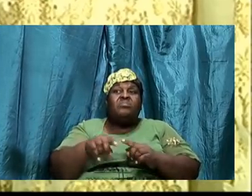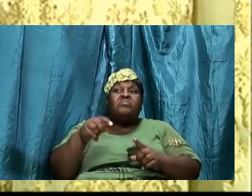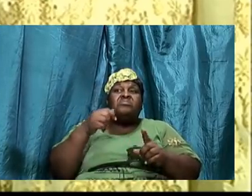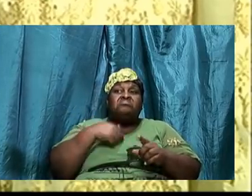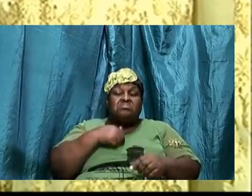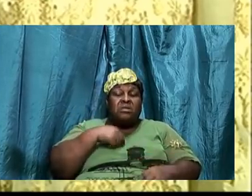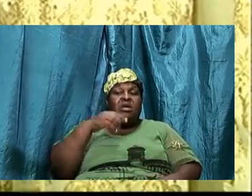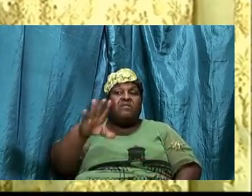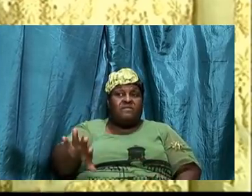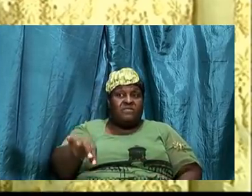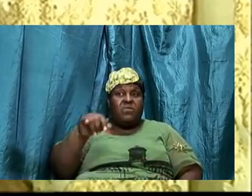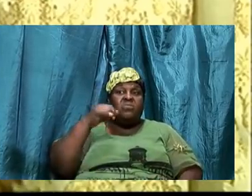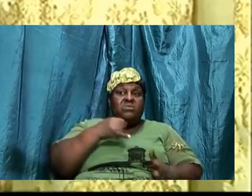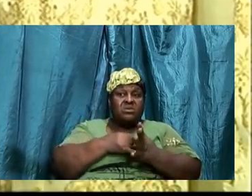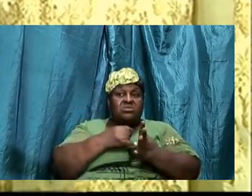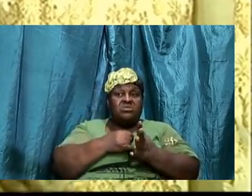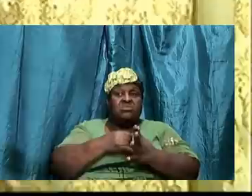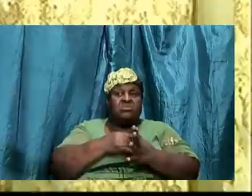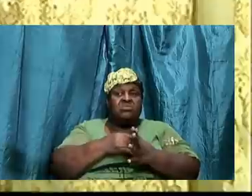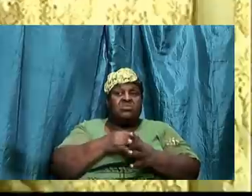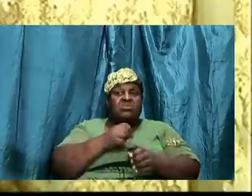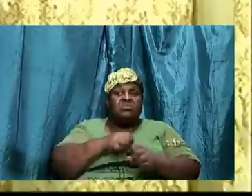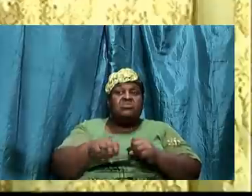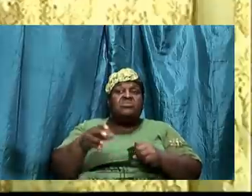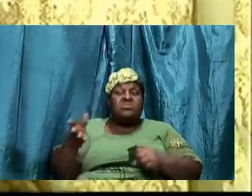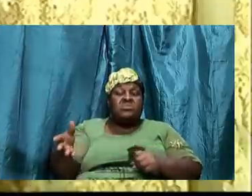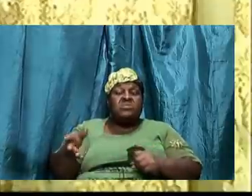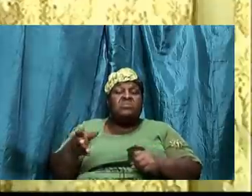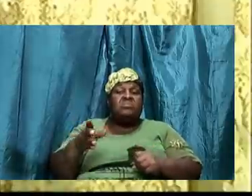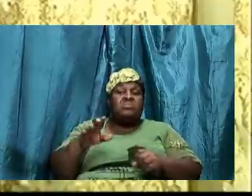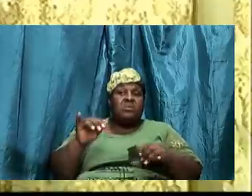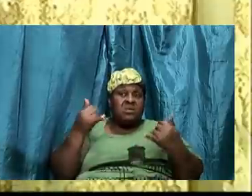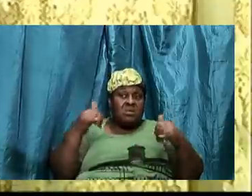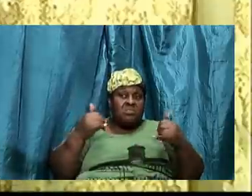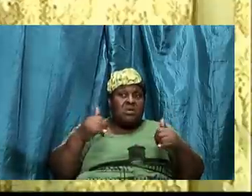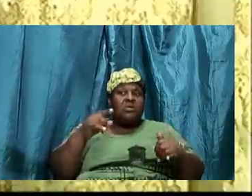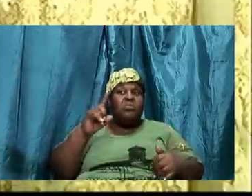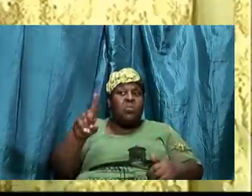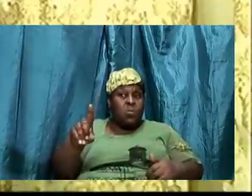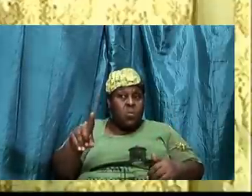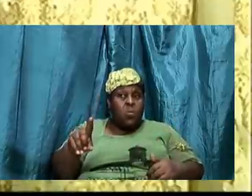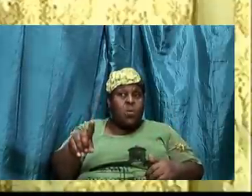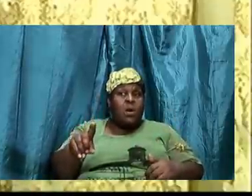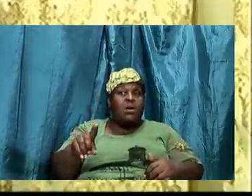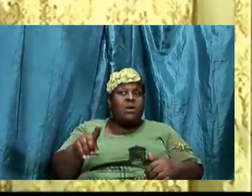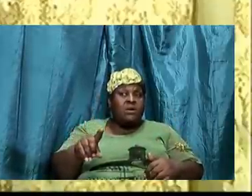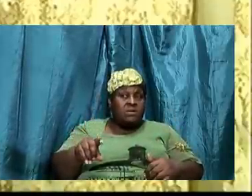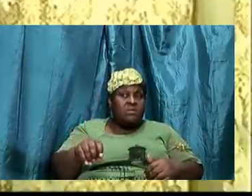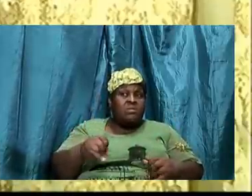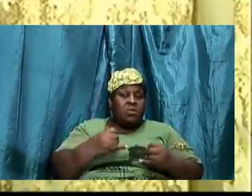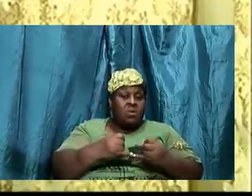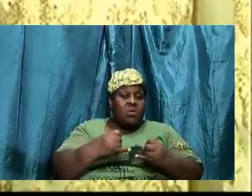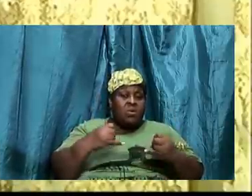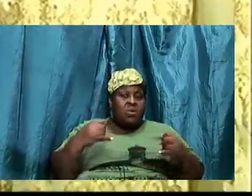it. So that is why I'm playing this one string. The adversary is playing that one thing.